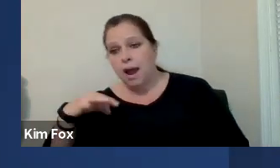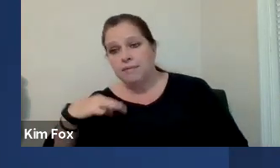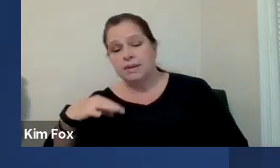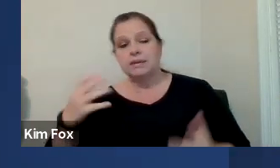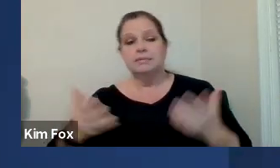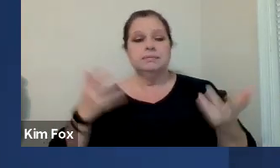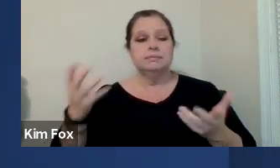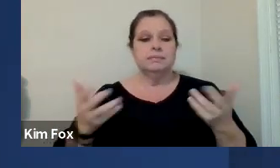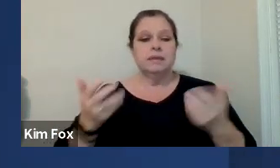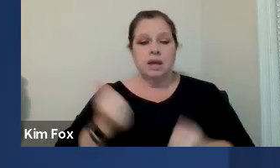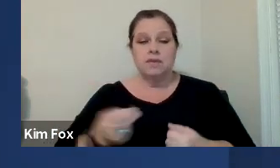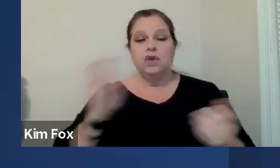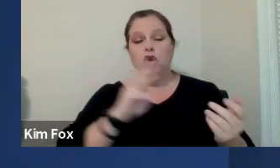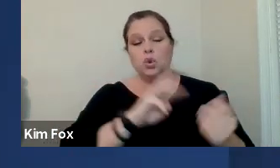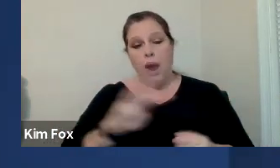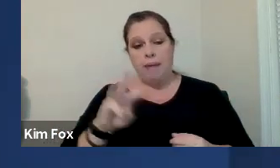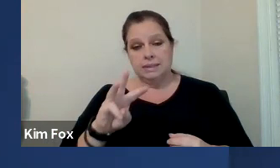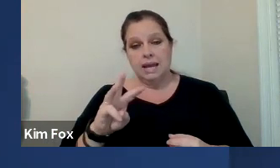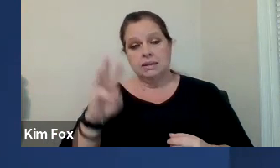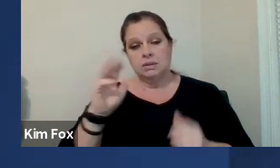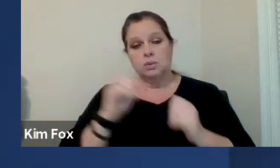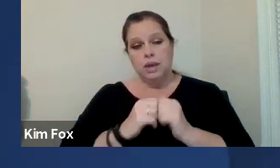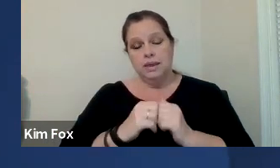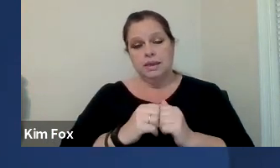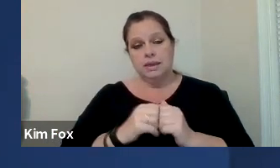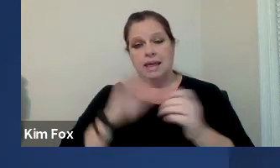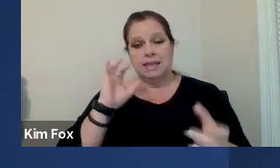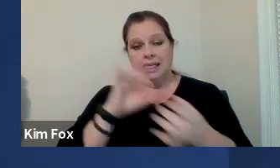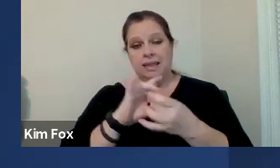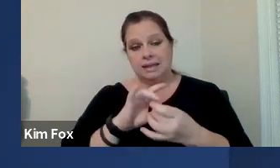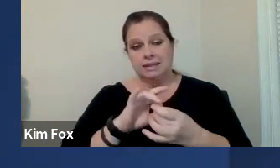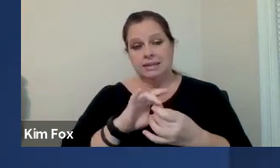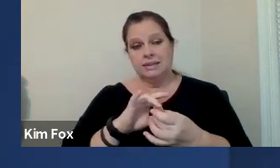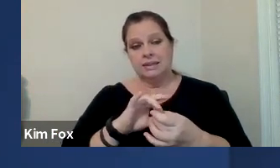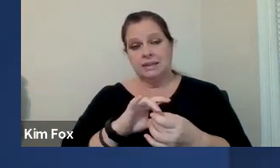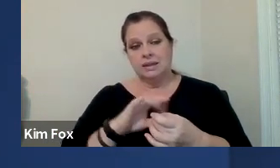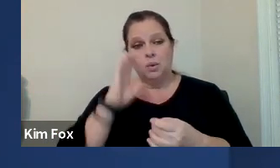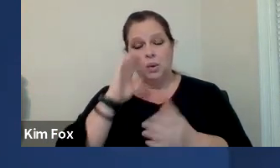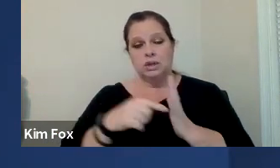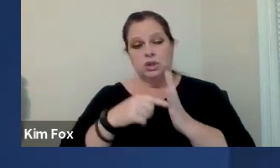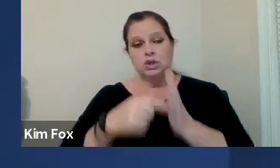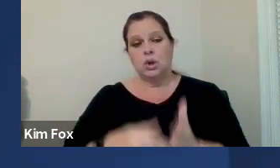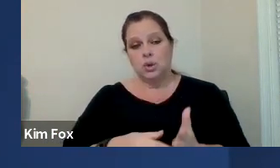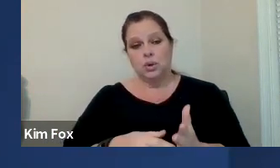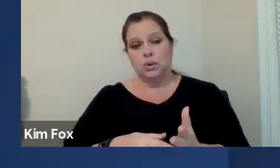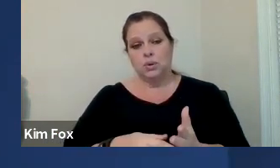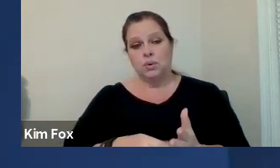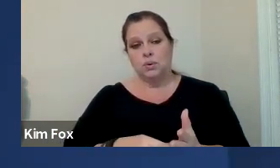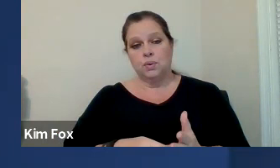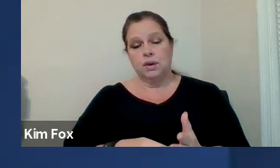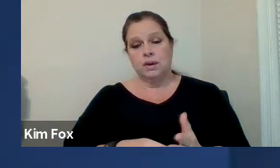a few of the websites with the links where it will show you